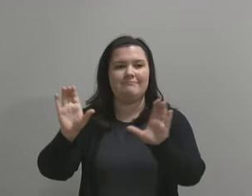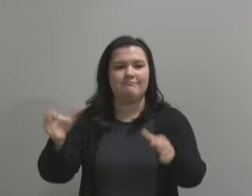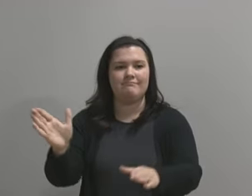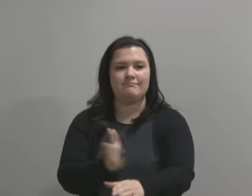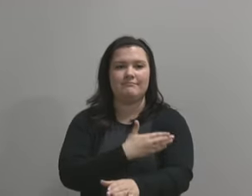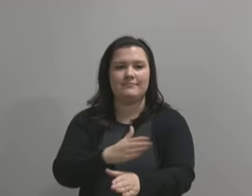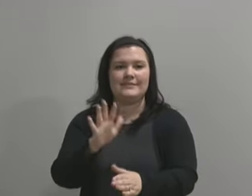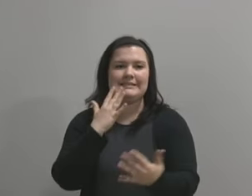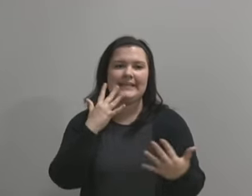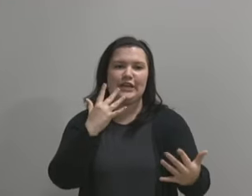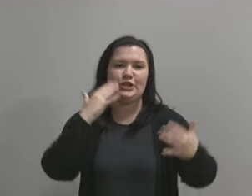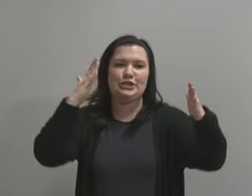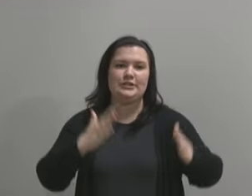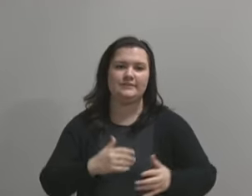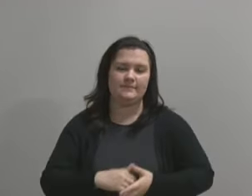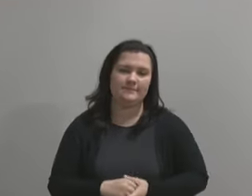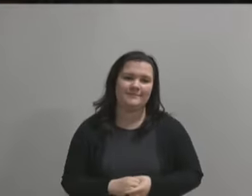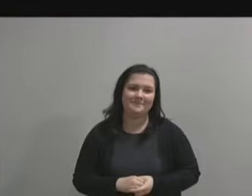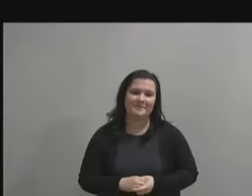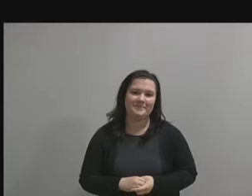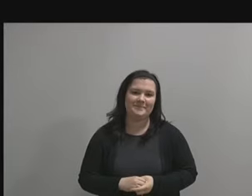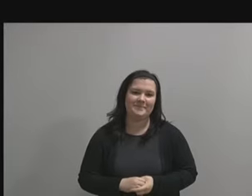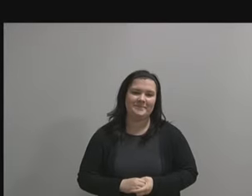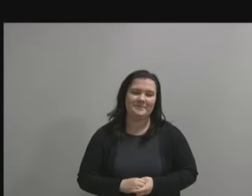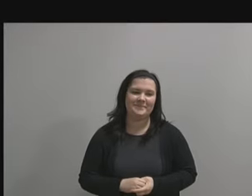Chamber Singers.